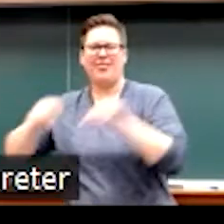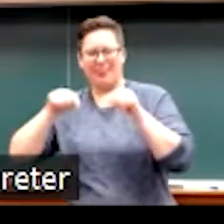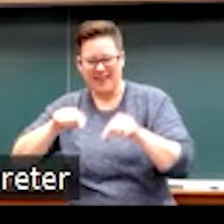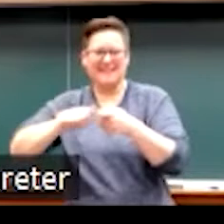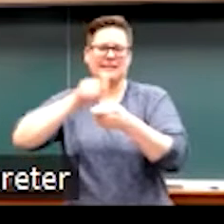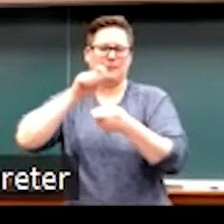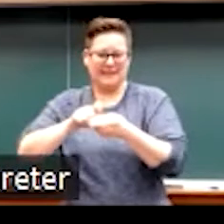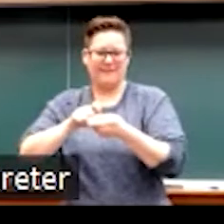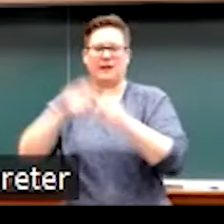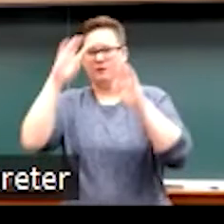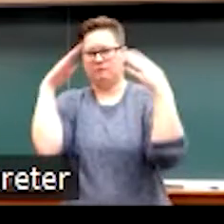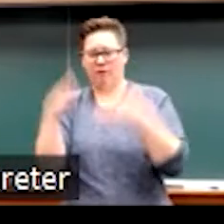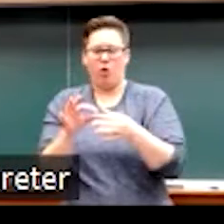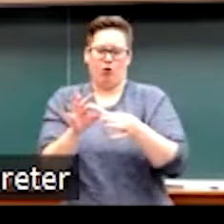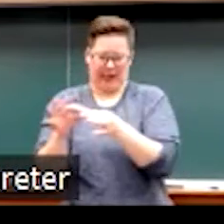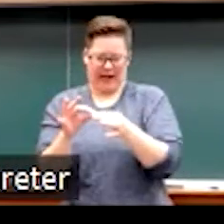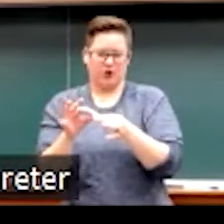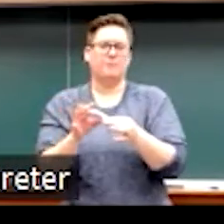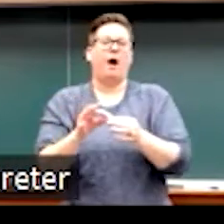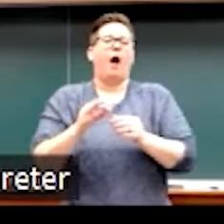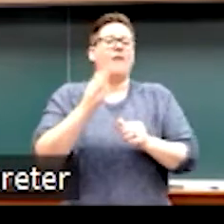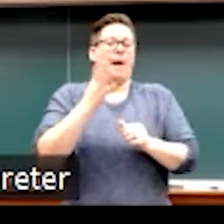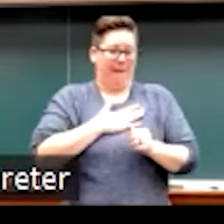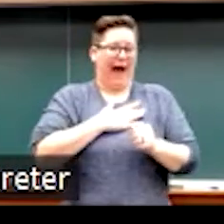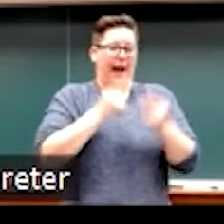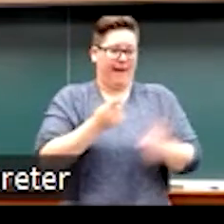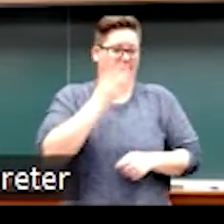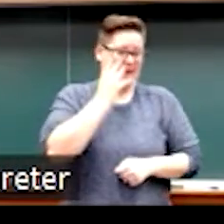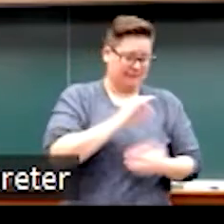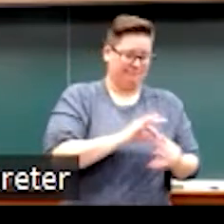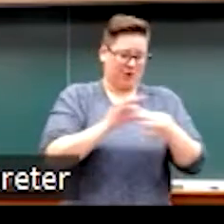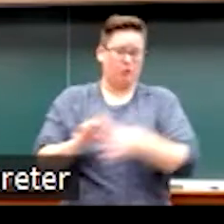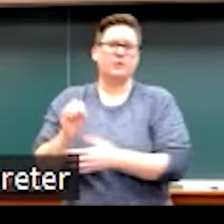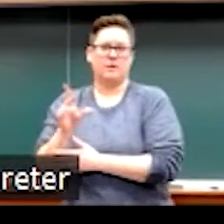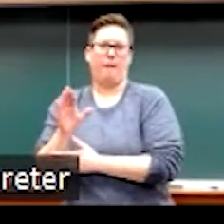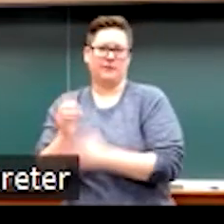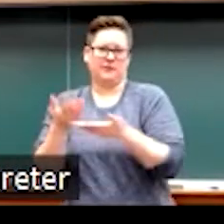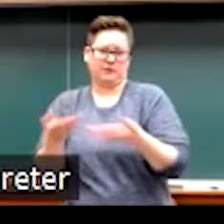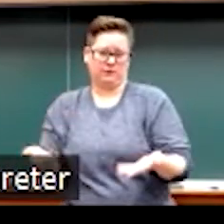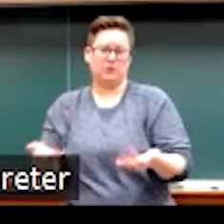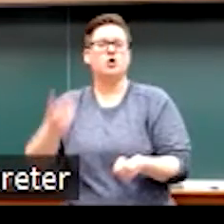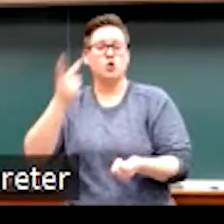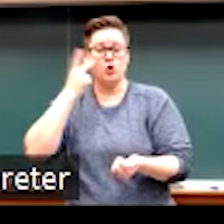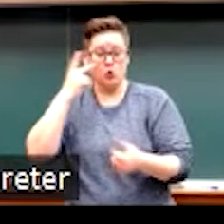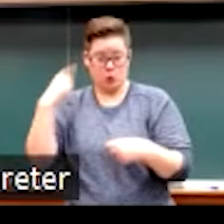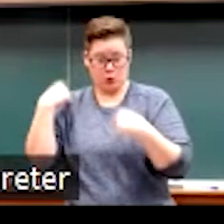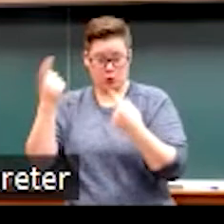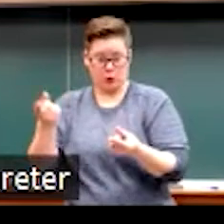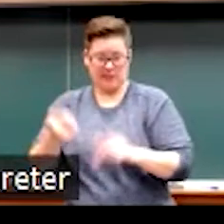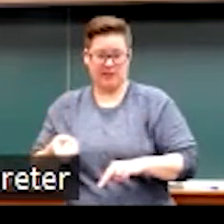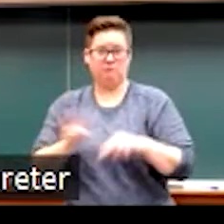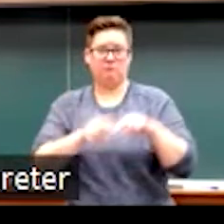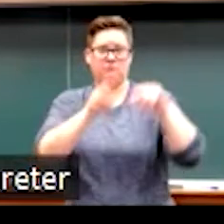specifically focused on interrelations between the experience of pain and a substance. And as you can see over time, these are in